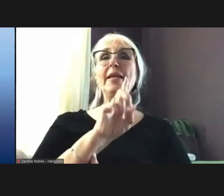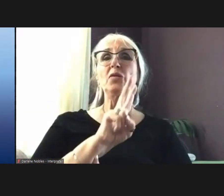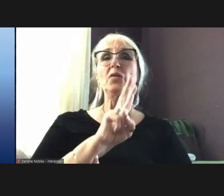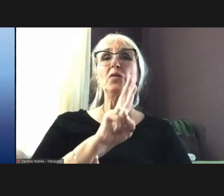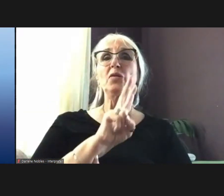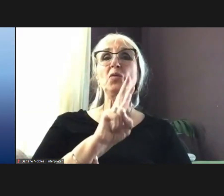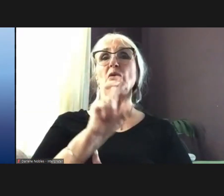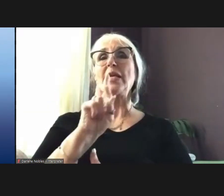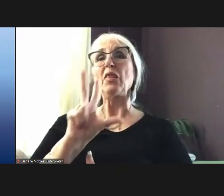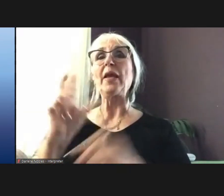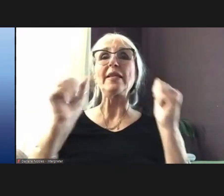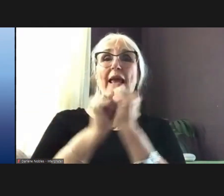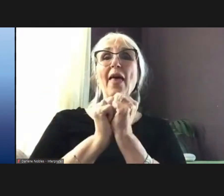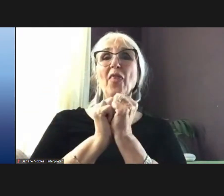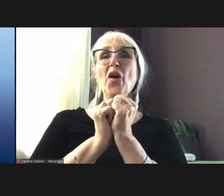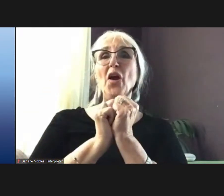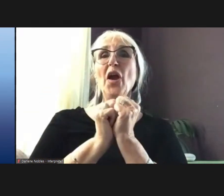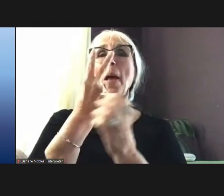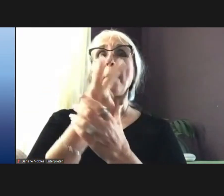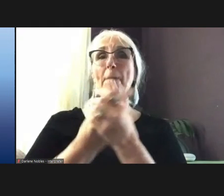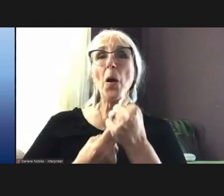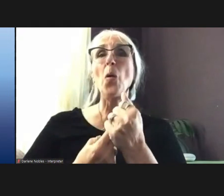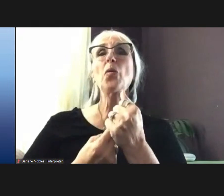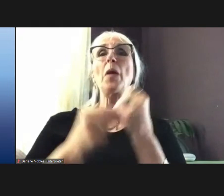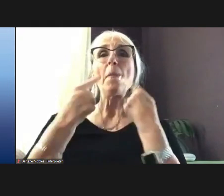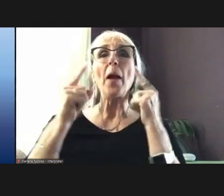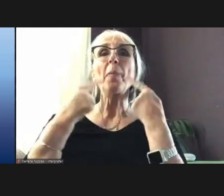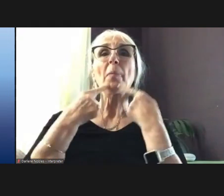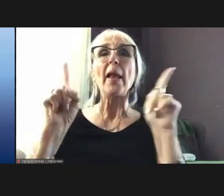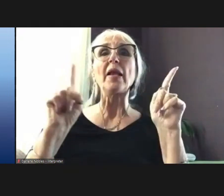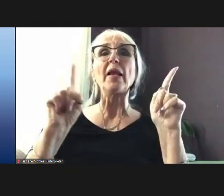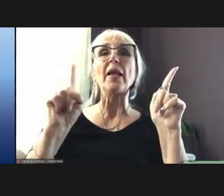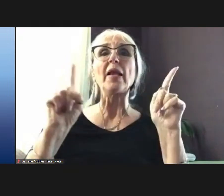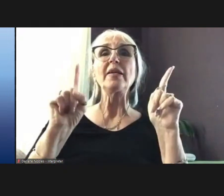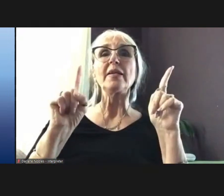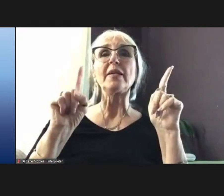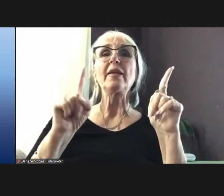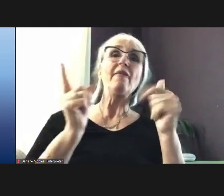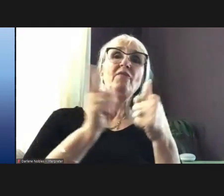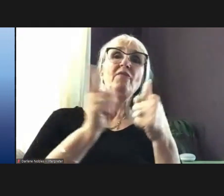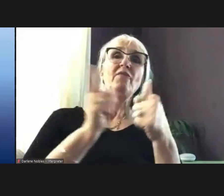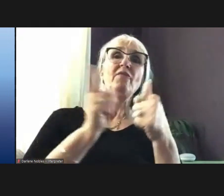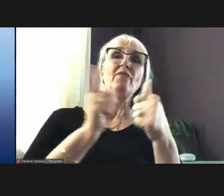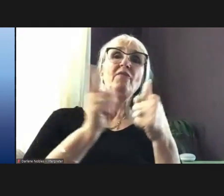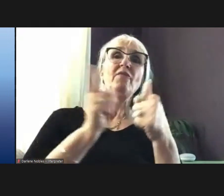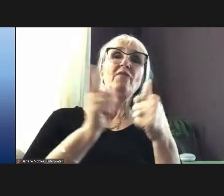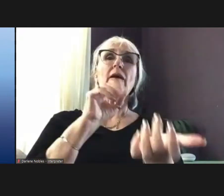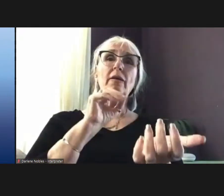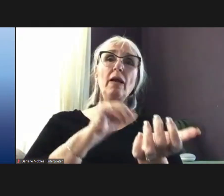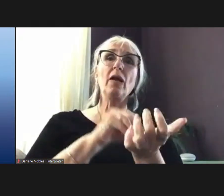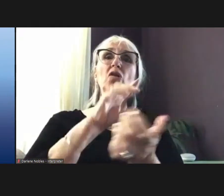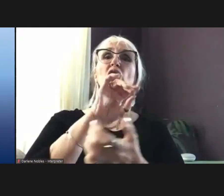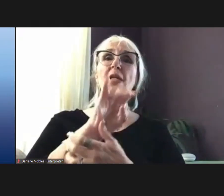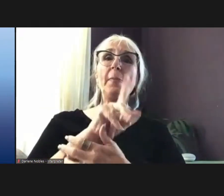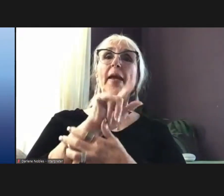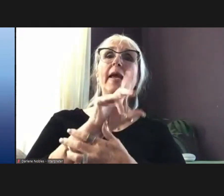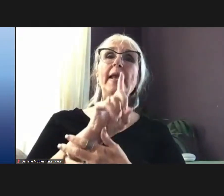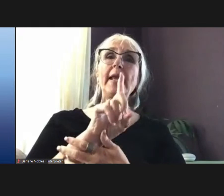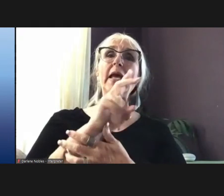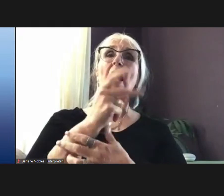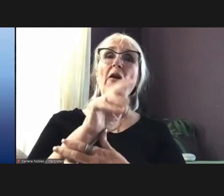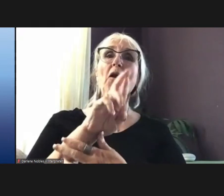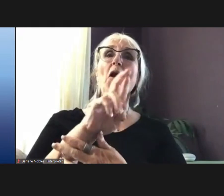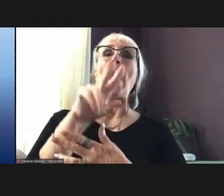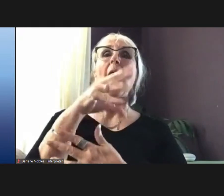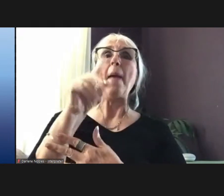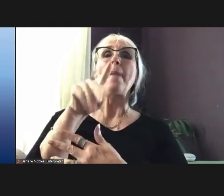Okay, Both of those proclamations, the first one recognizing Dr. Jimmy D. Hunter and Dr. Pamela Hunter,